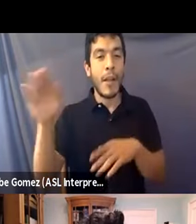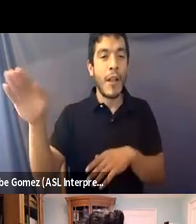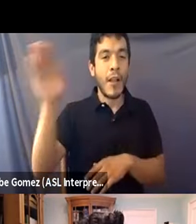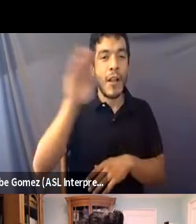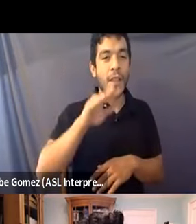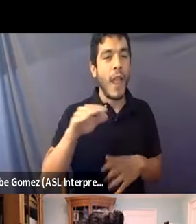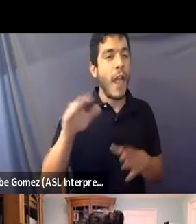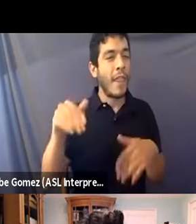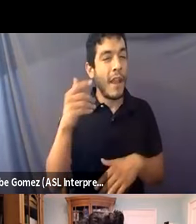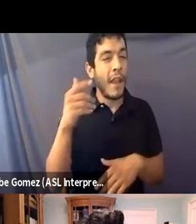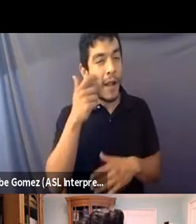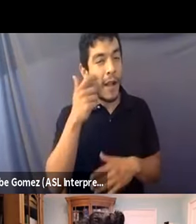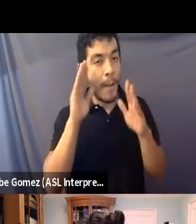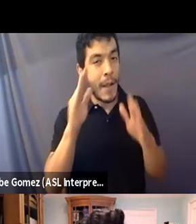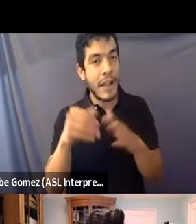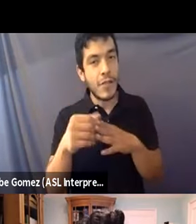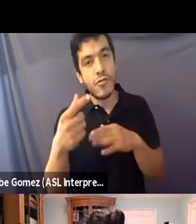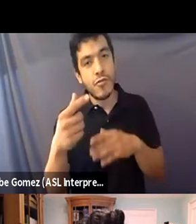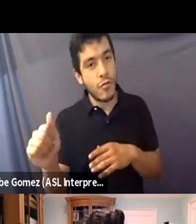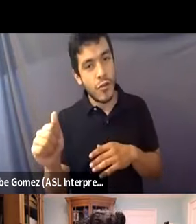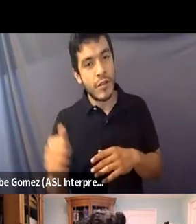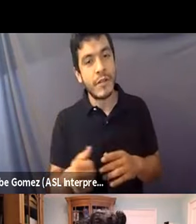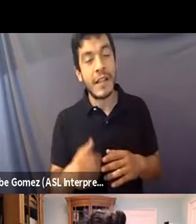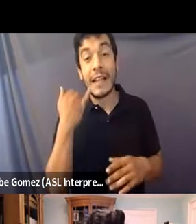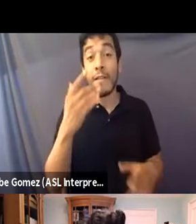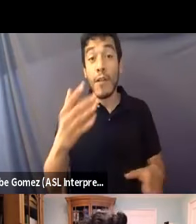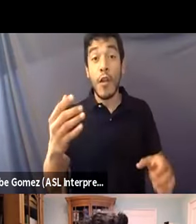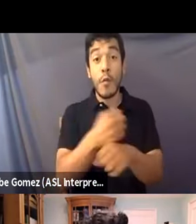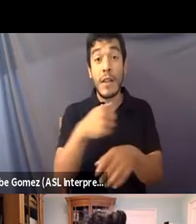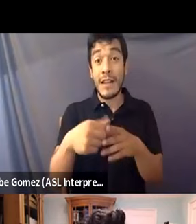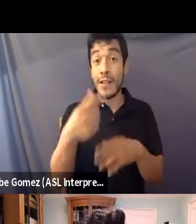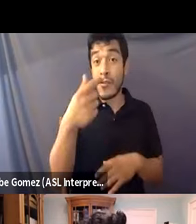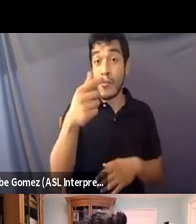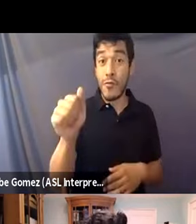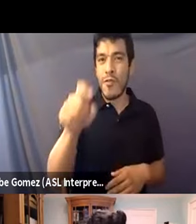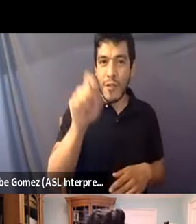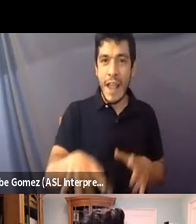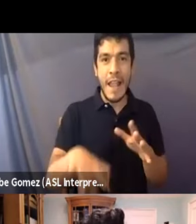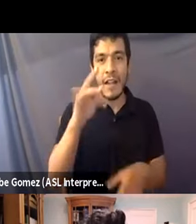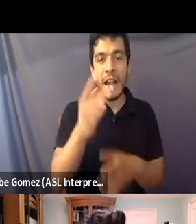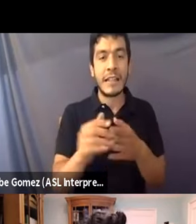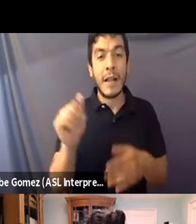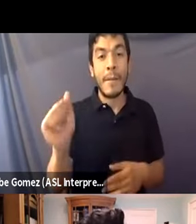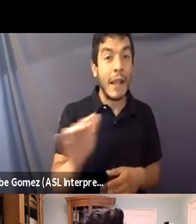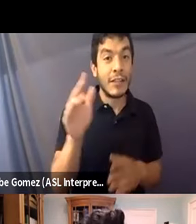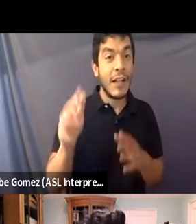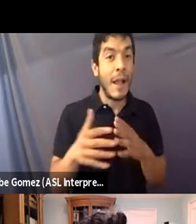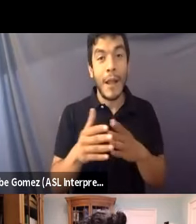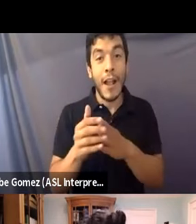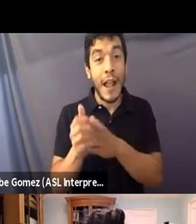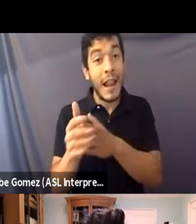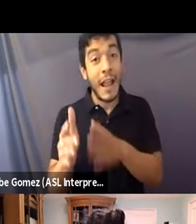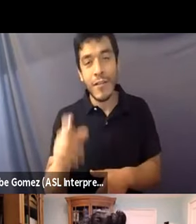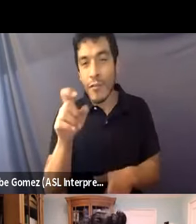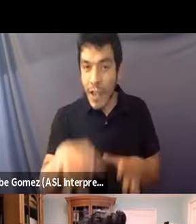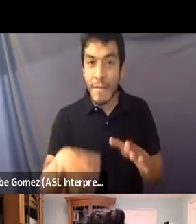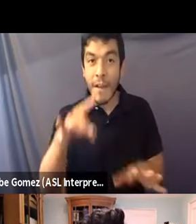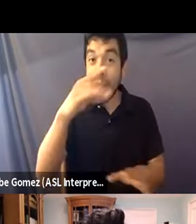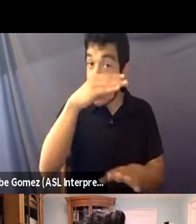you're going to win in Georgia, you're going to have to find some Asian American leaders, you're going to have to find Black leaders